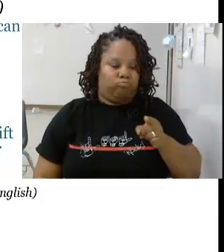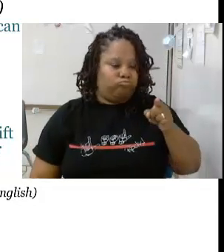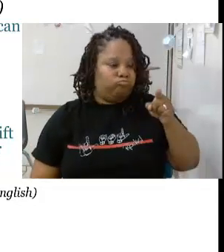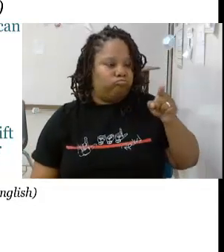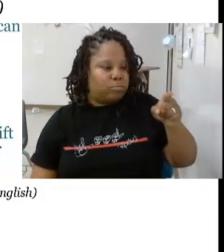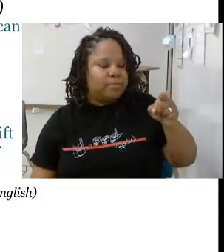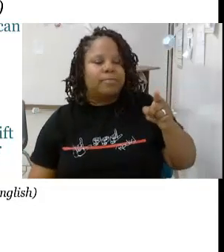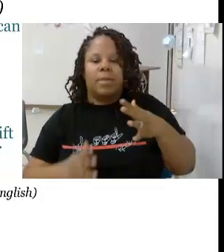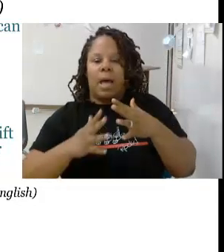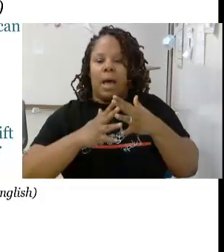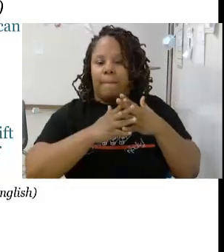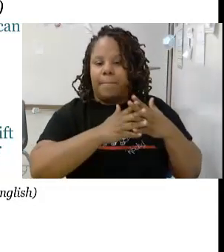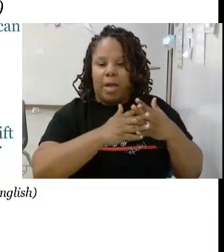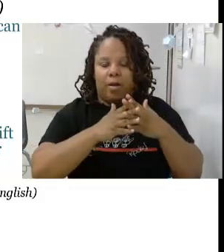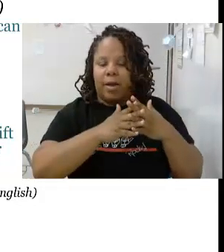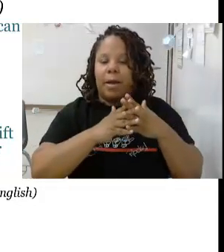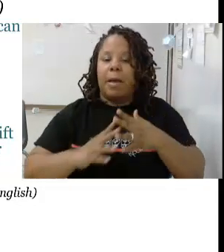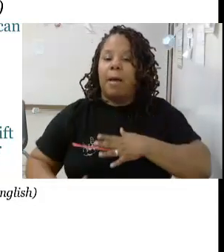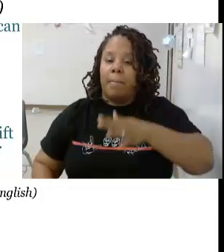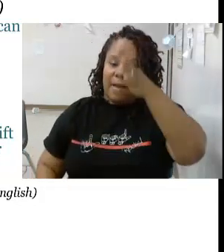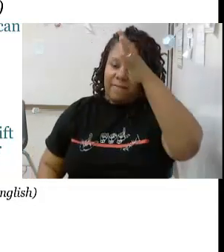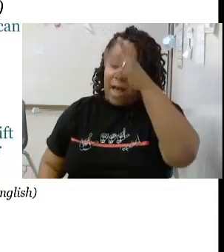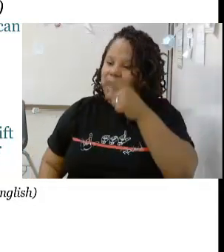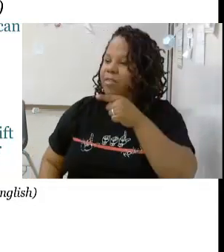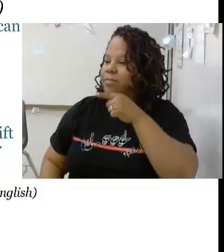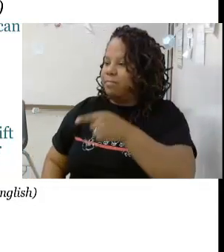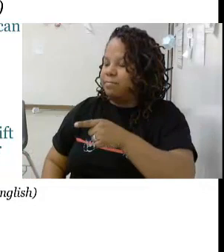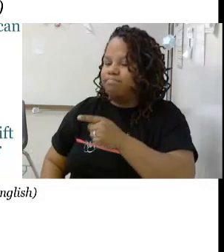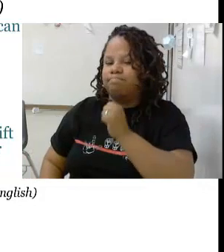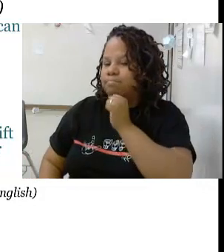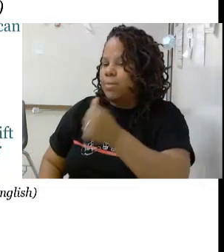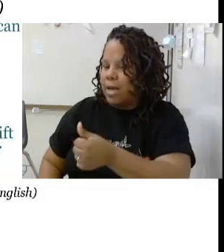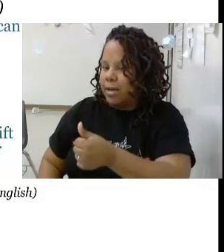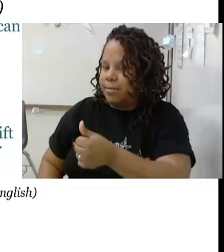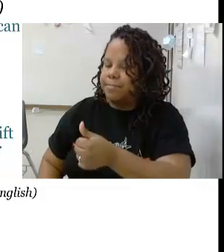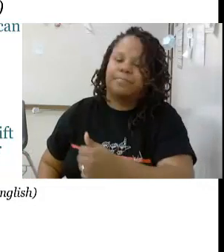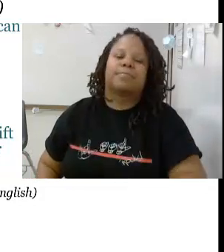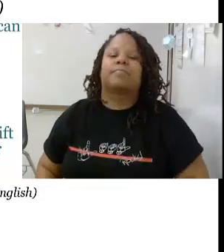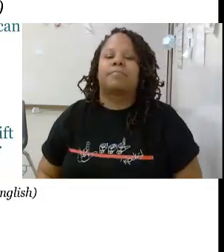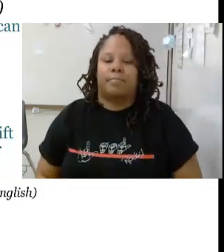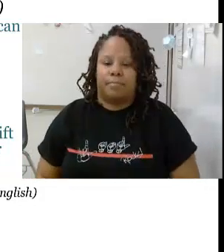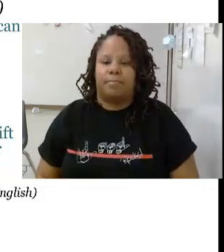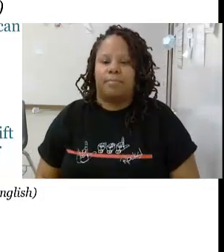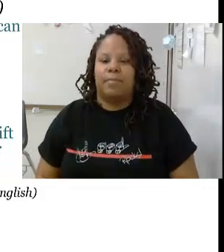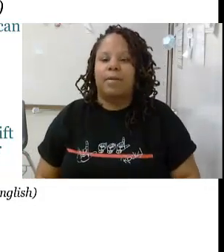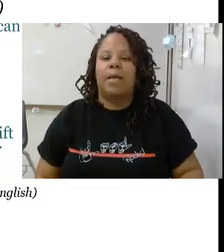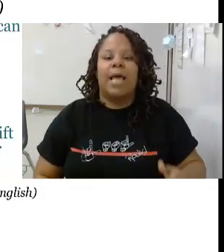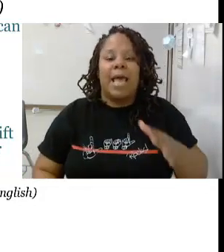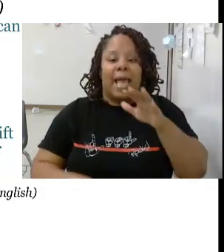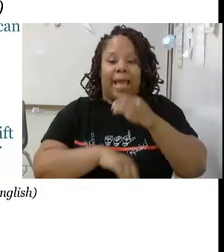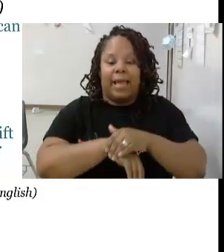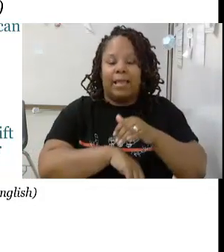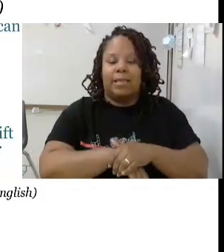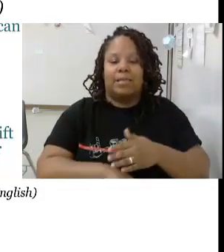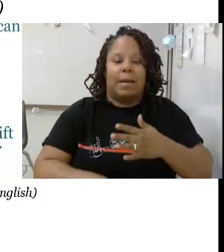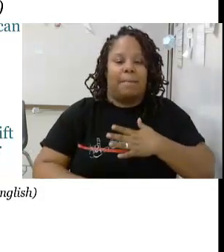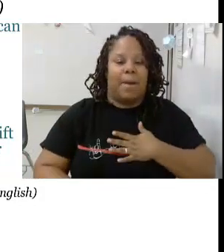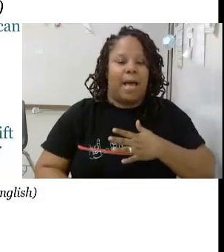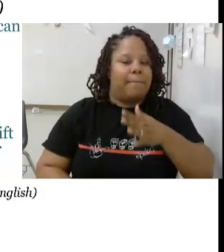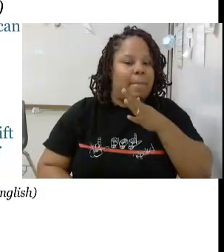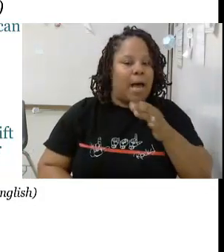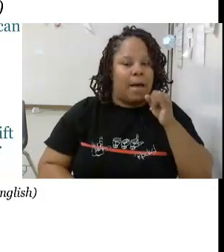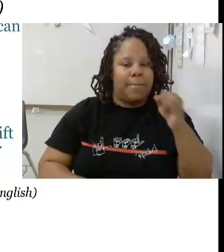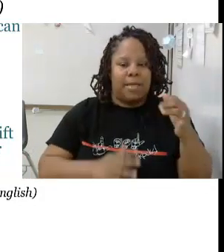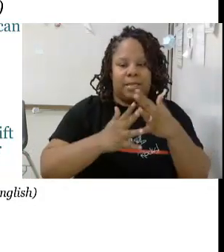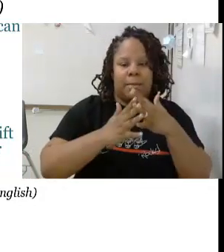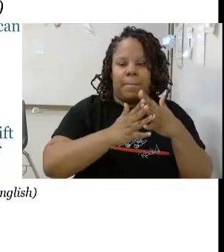and father. In the ASL gloss of it, you would do my mom, she's over there, my